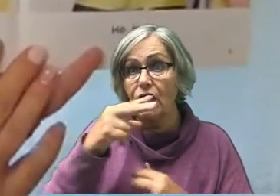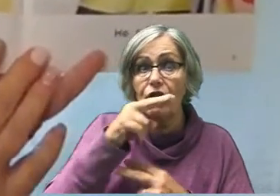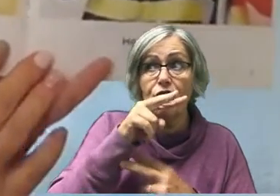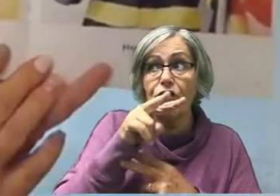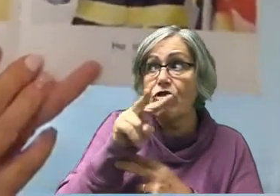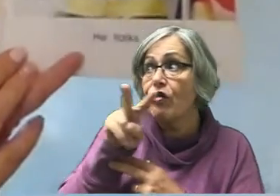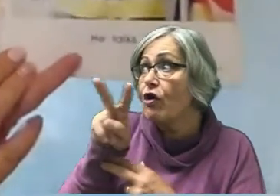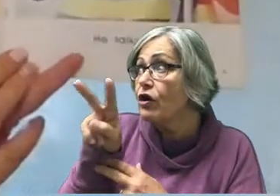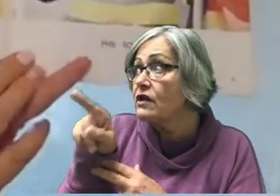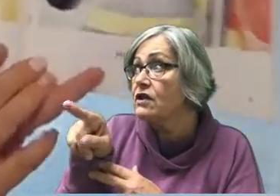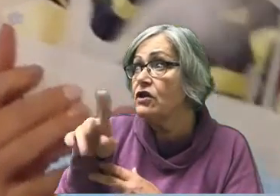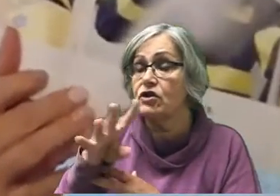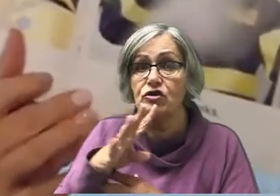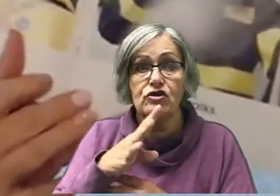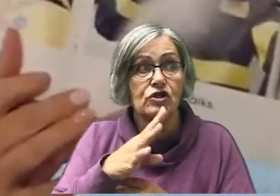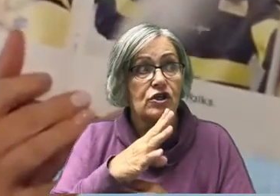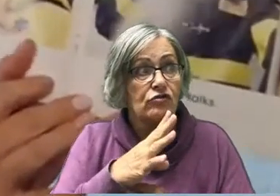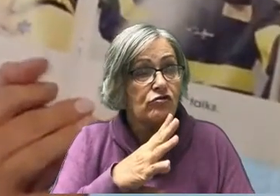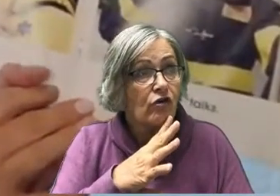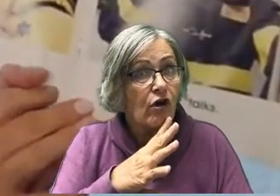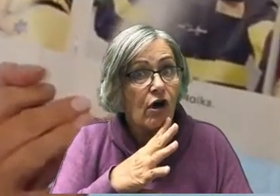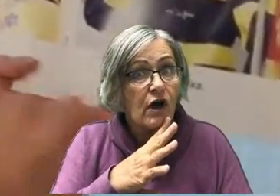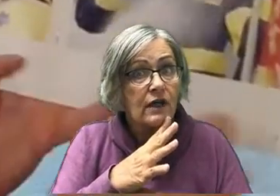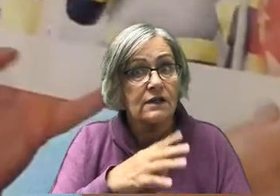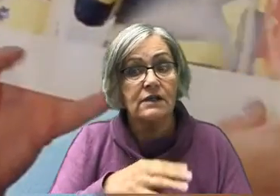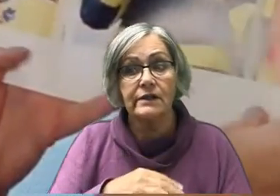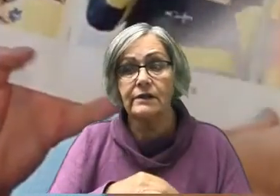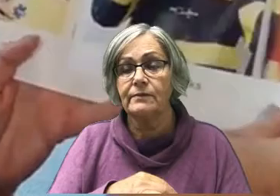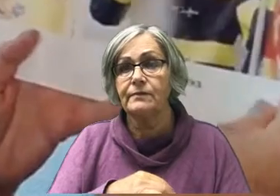She looks, he talks,